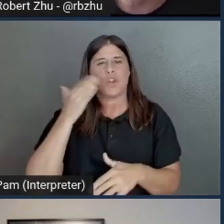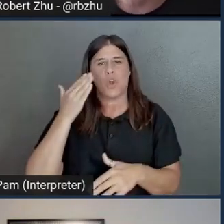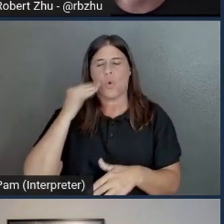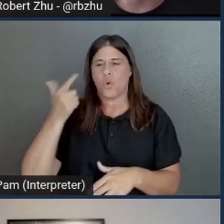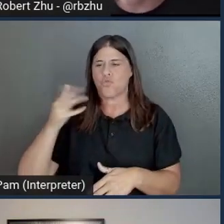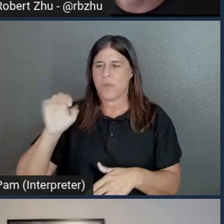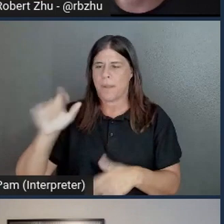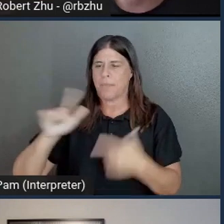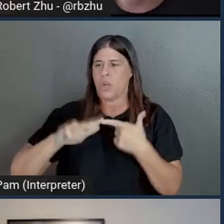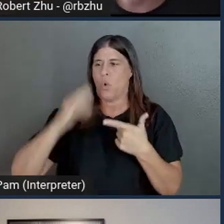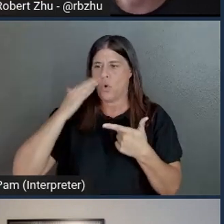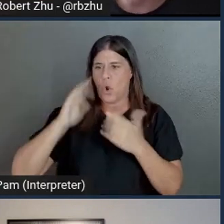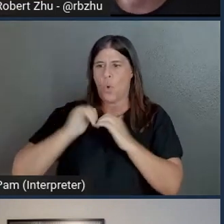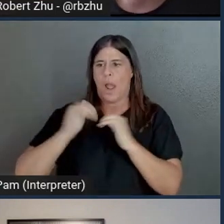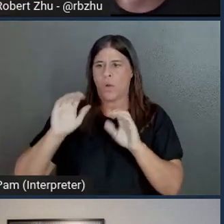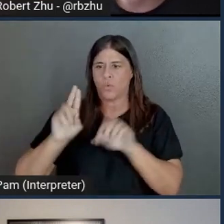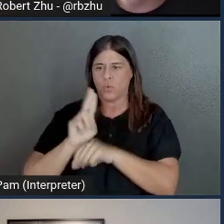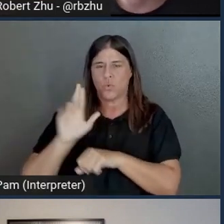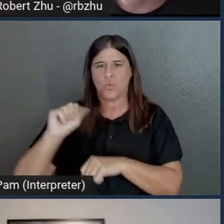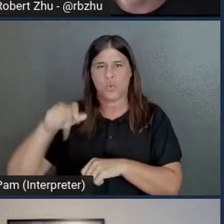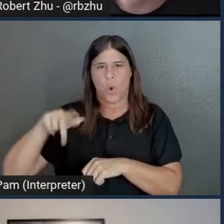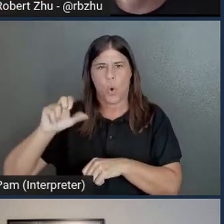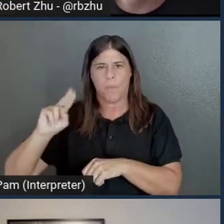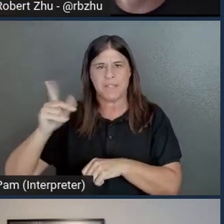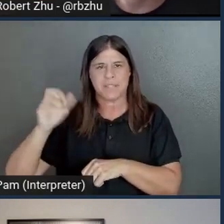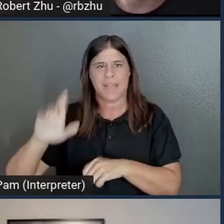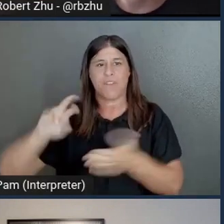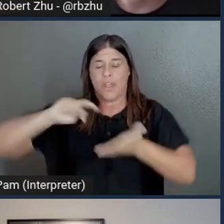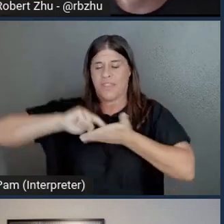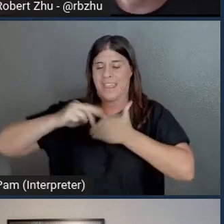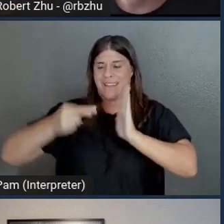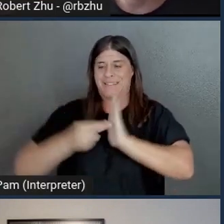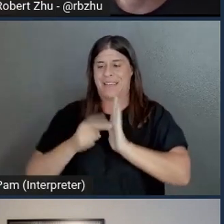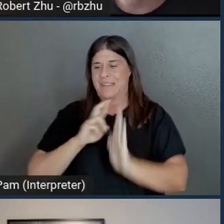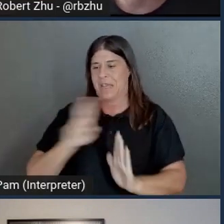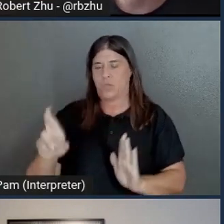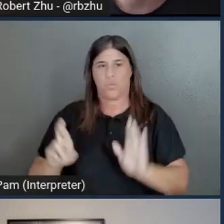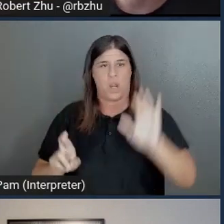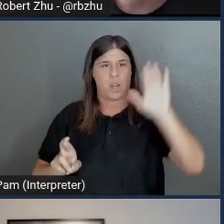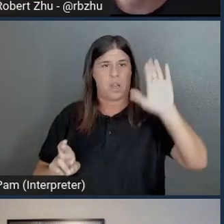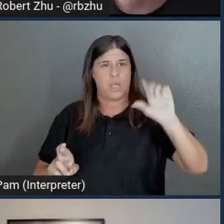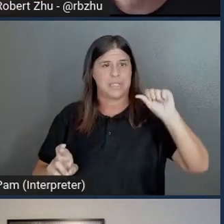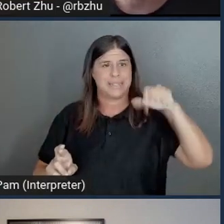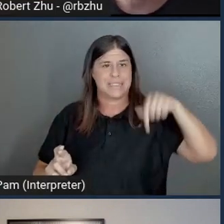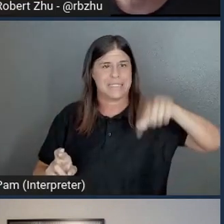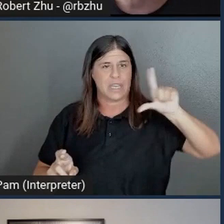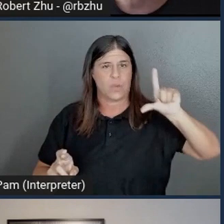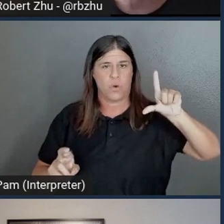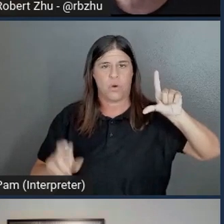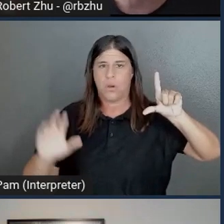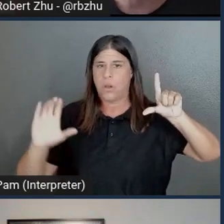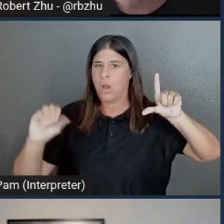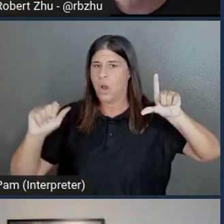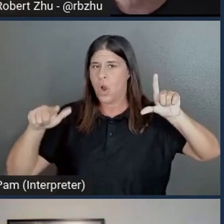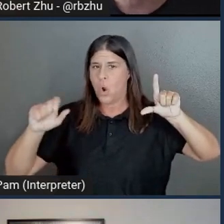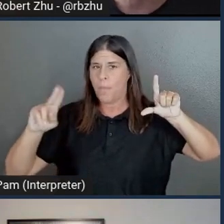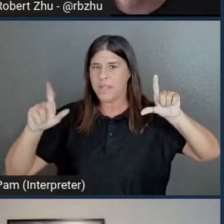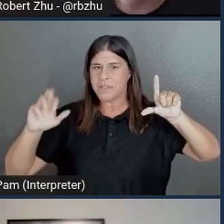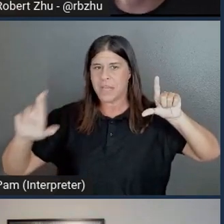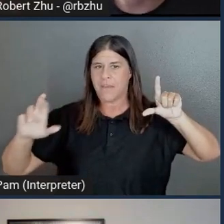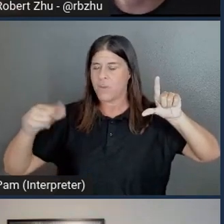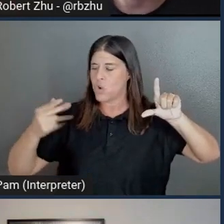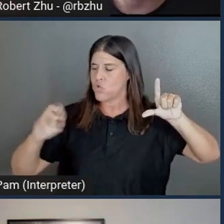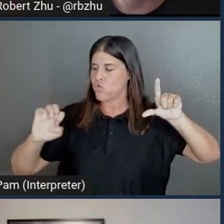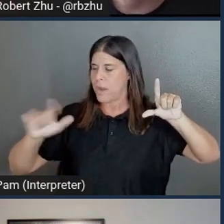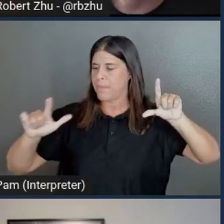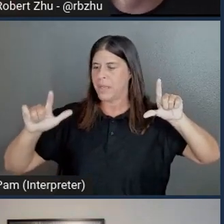OpenCypher, the intent on the right is a lot more crisp. In other words, we have a lot higher signal to noise ratio